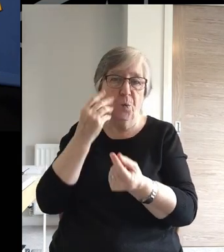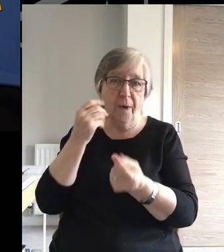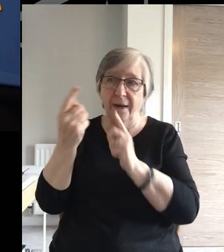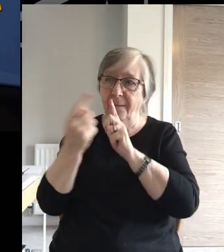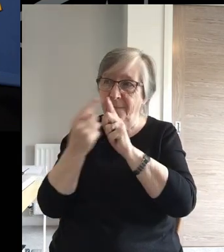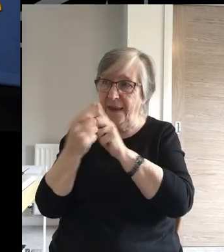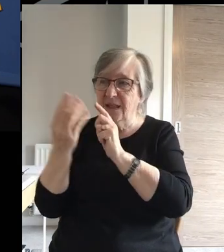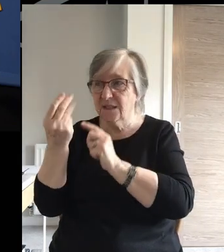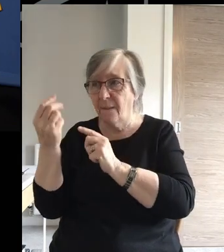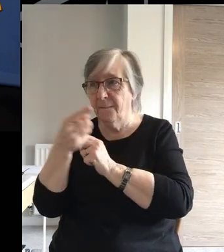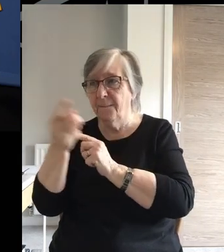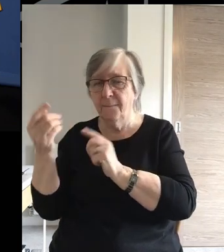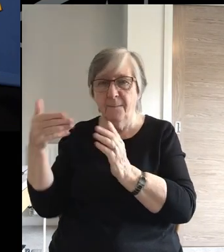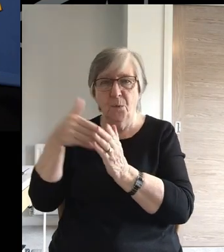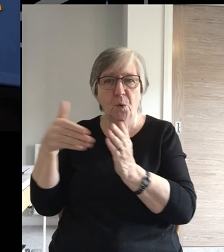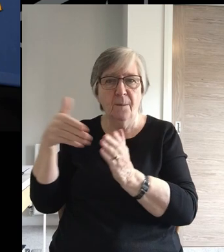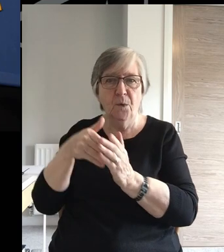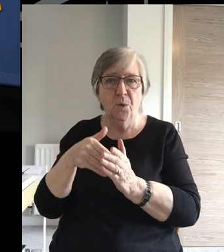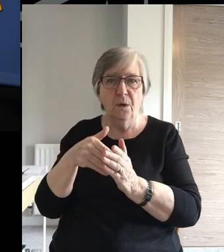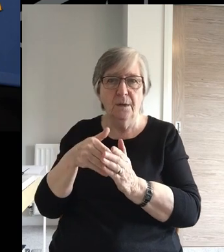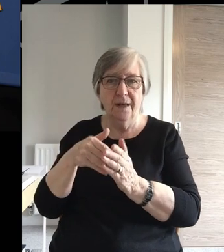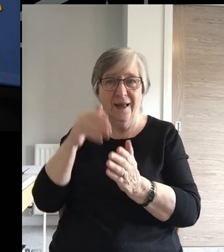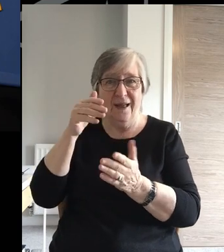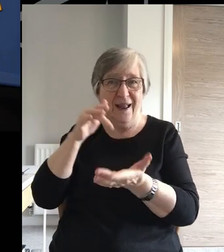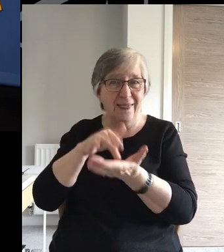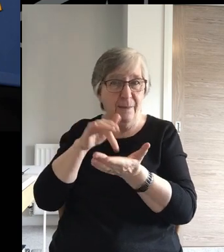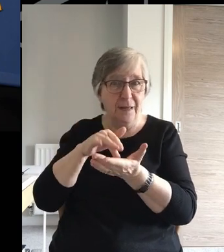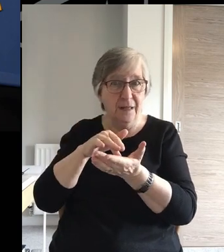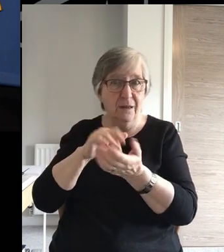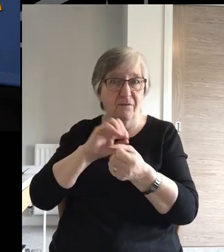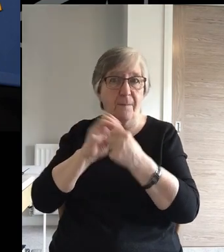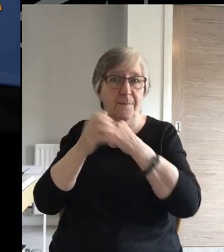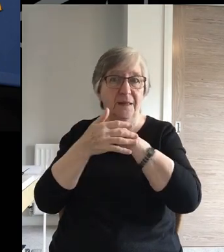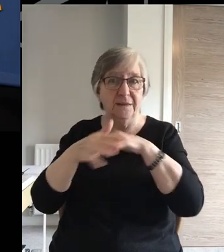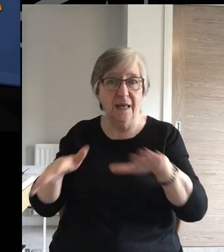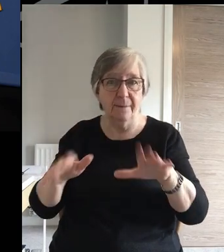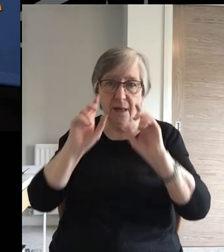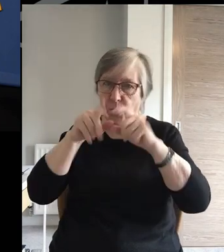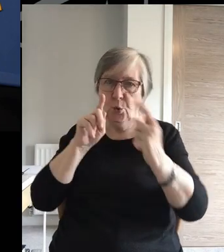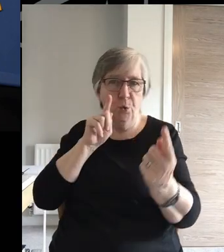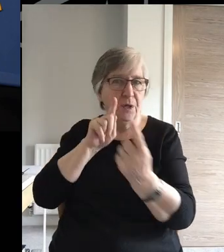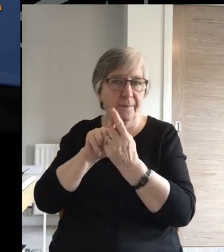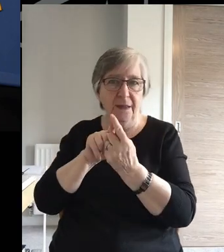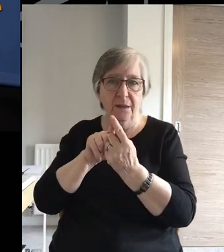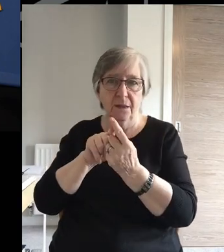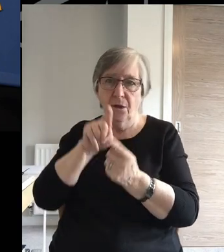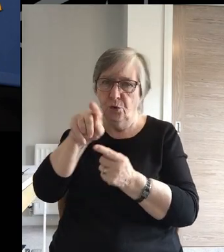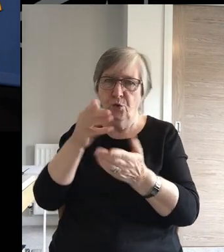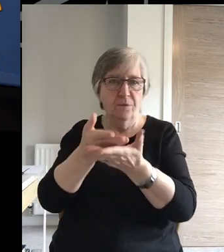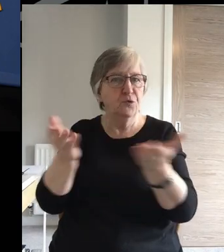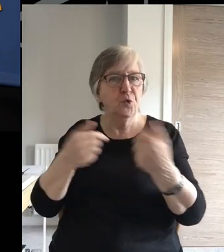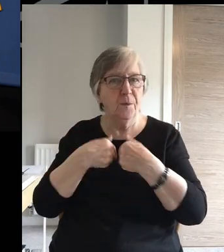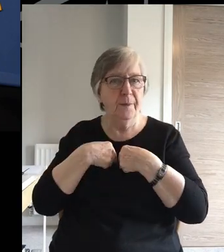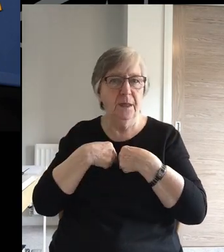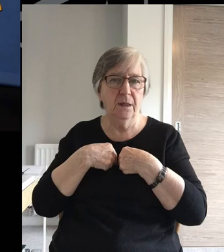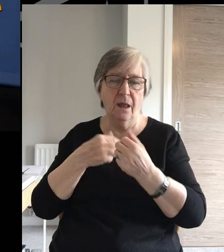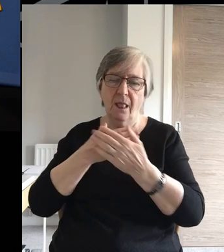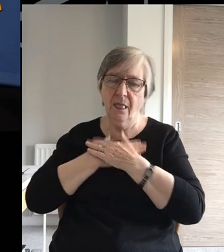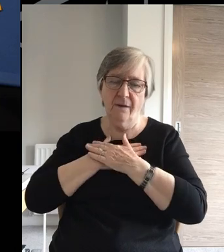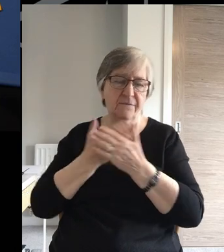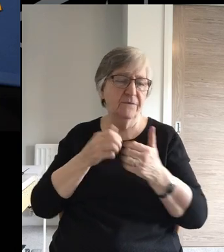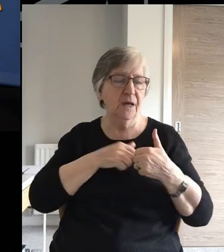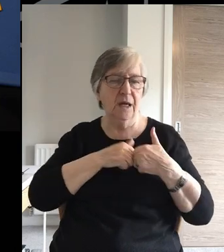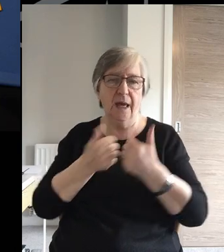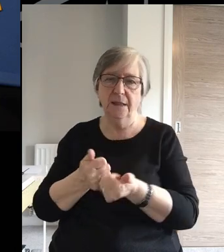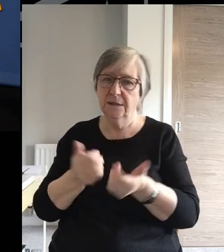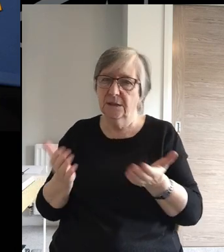more. In the midst of a pandemic where we couldn't meet, you've shown me an abundance of love and kindness